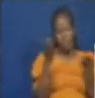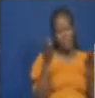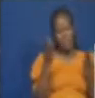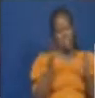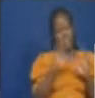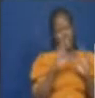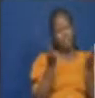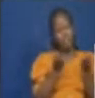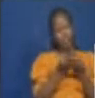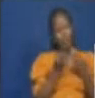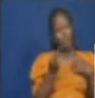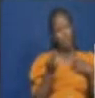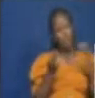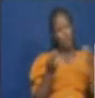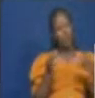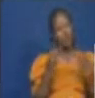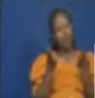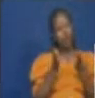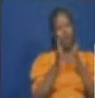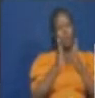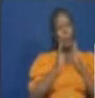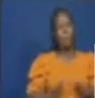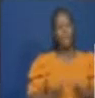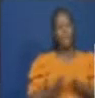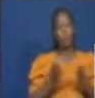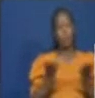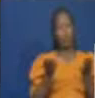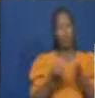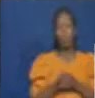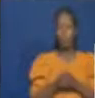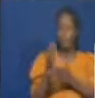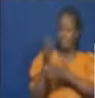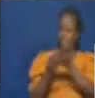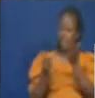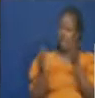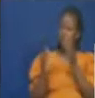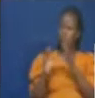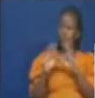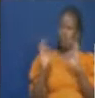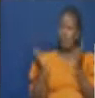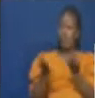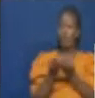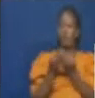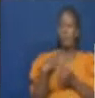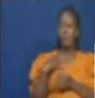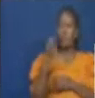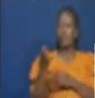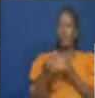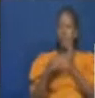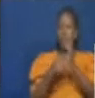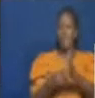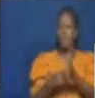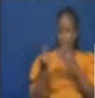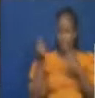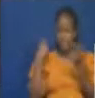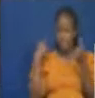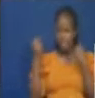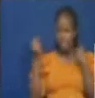or personal wealth? Some of them are family wealth, like the Kericho home. Mm-hmm. Yes.